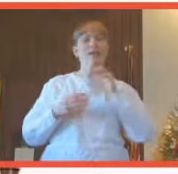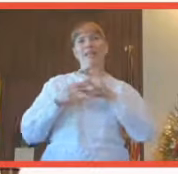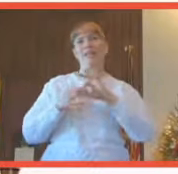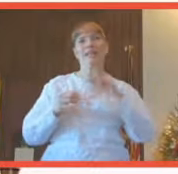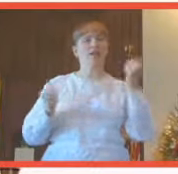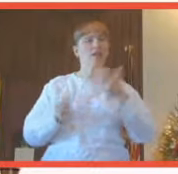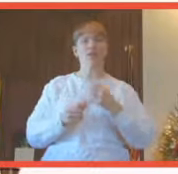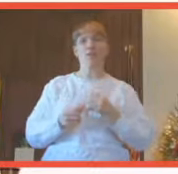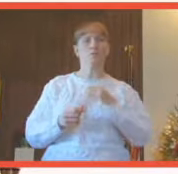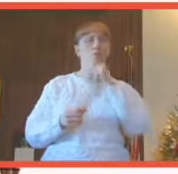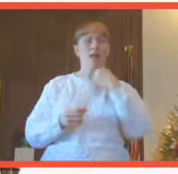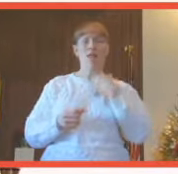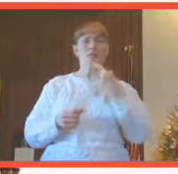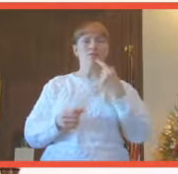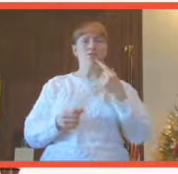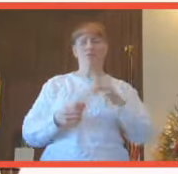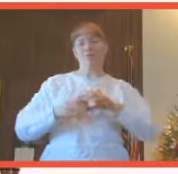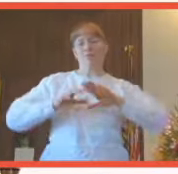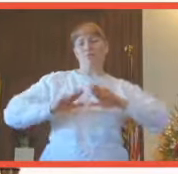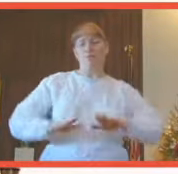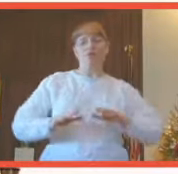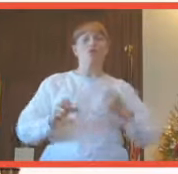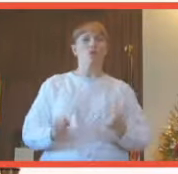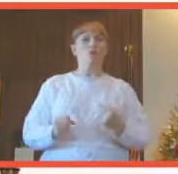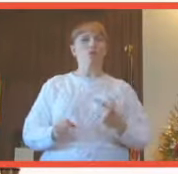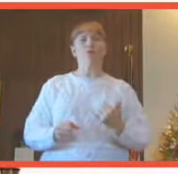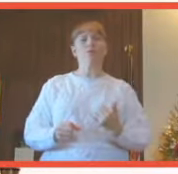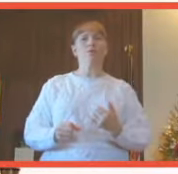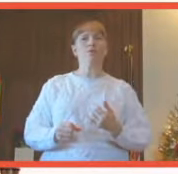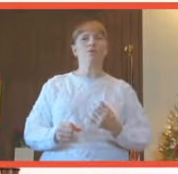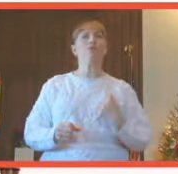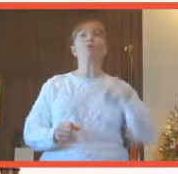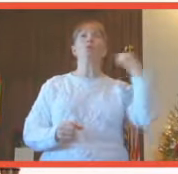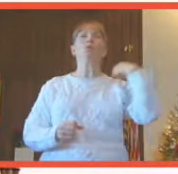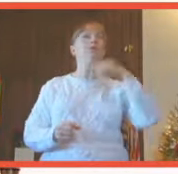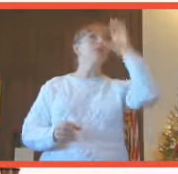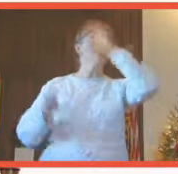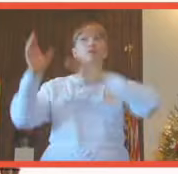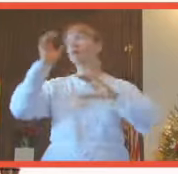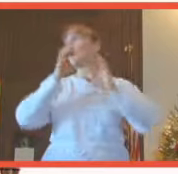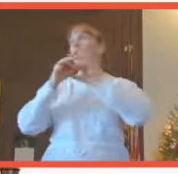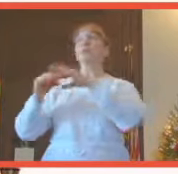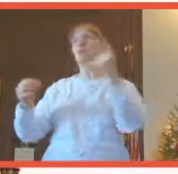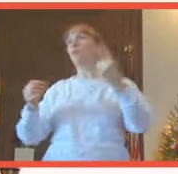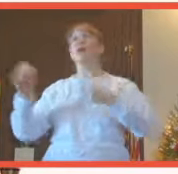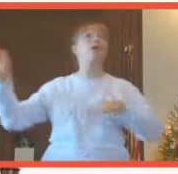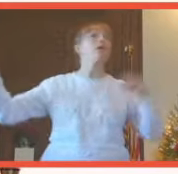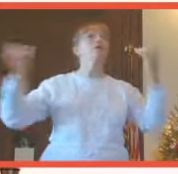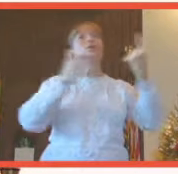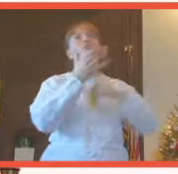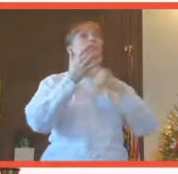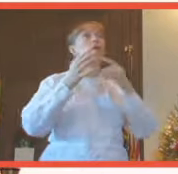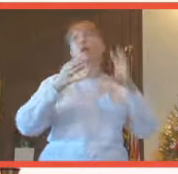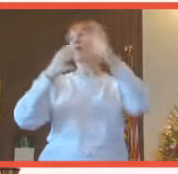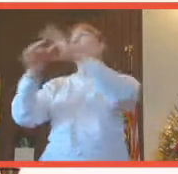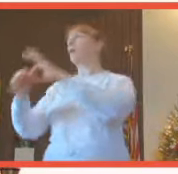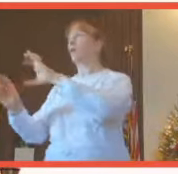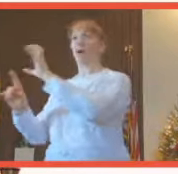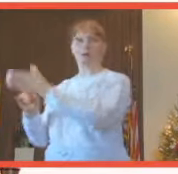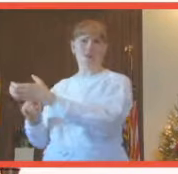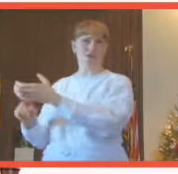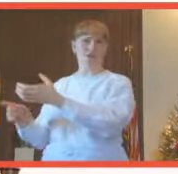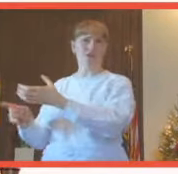connected to anything. And we search around to connect to something, and sometimes it's the culture we connect